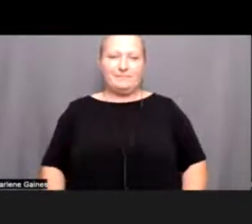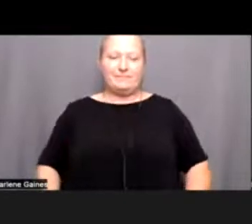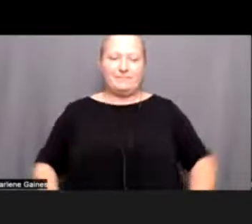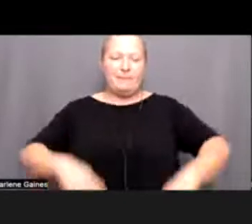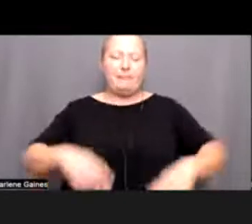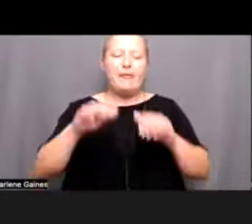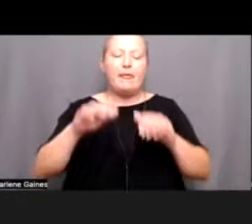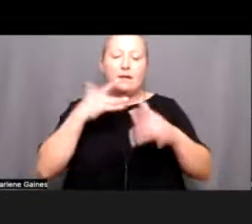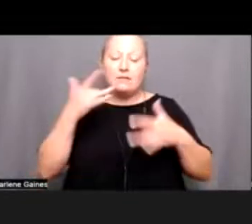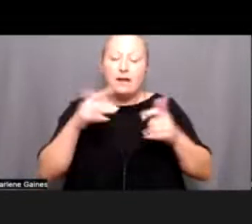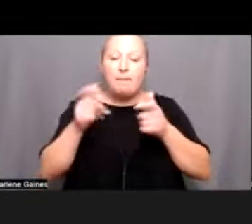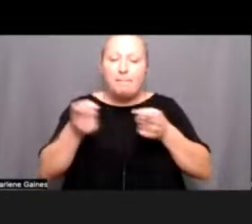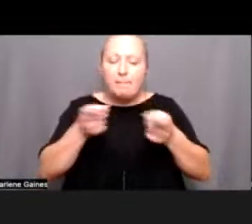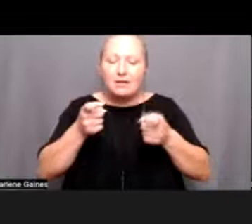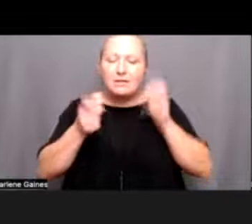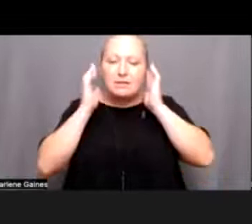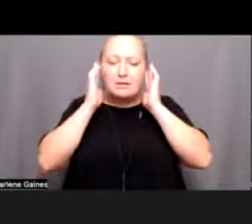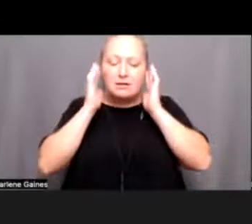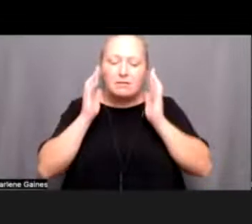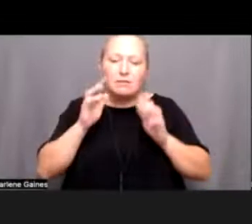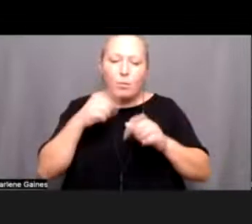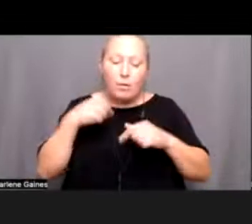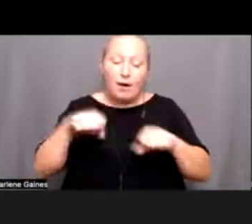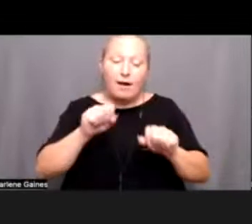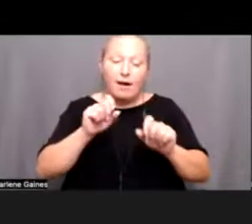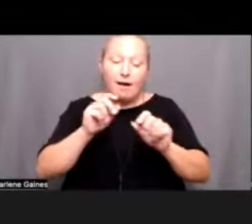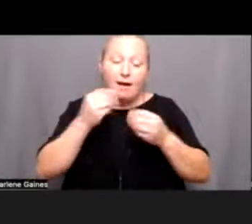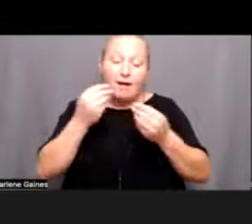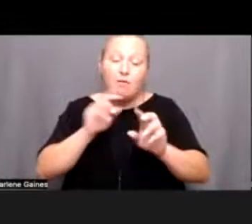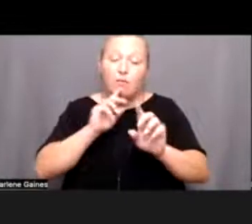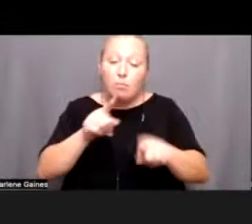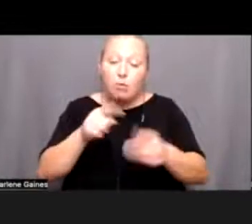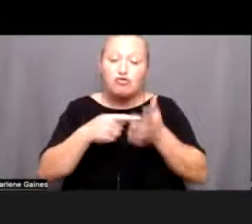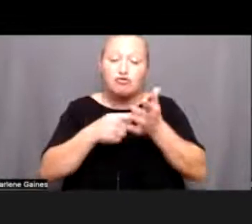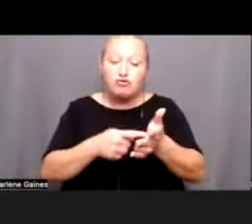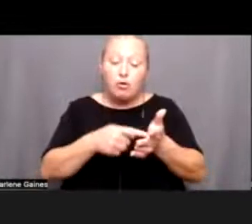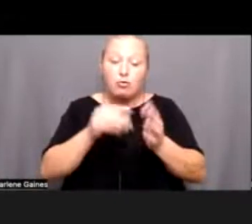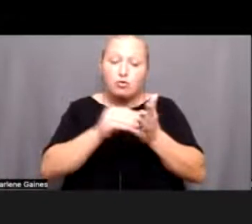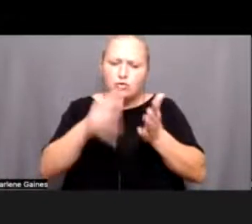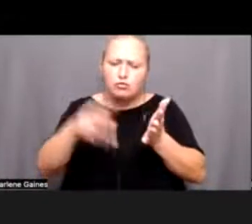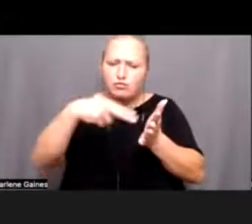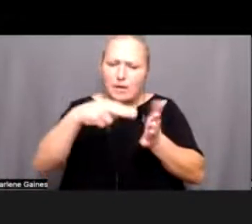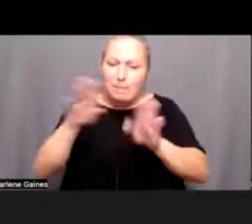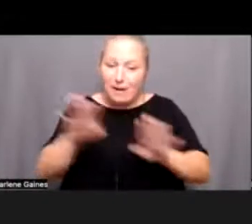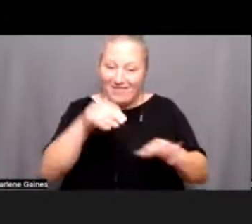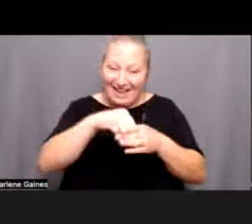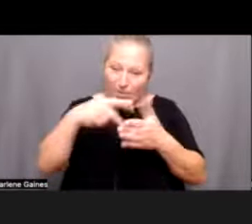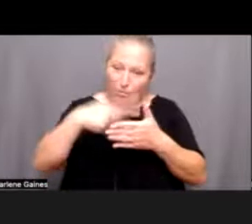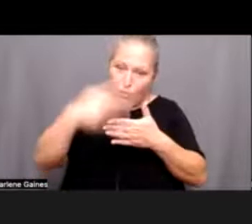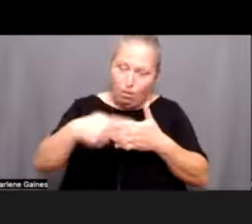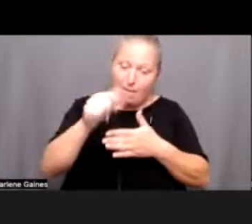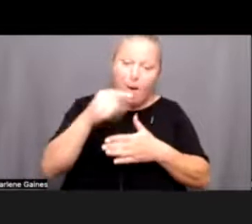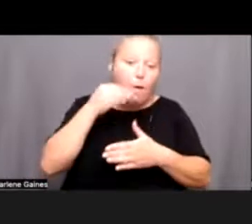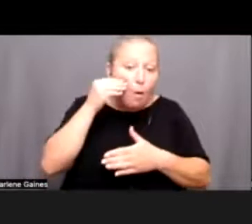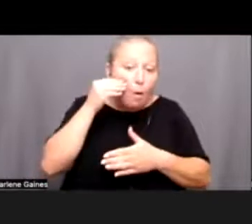and operate the Footsteps of Brilliance program is we can give reports that show us student reading behaviors in the program at home on the